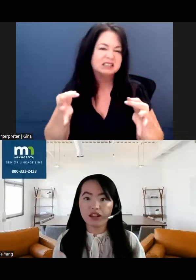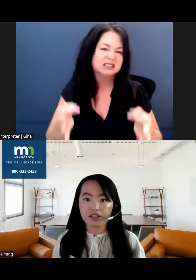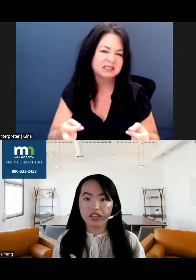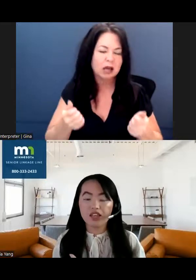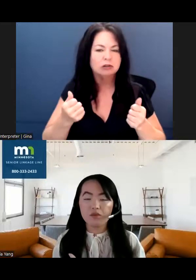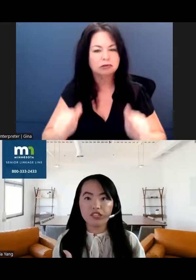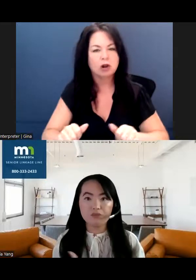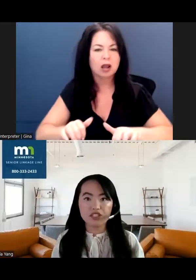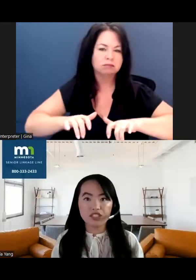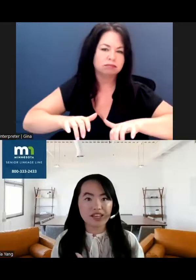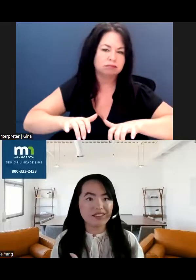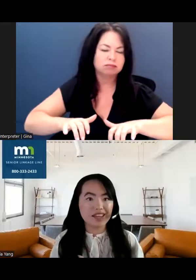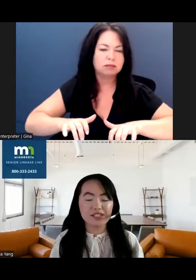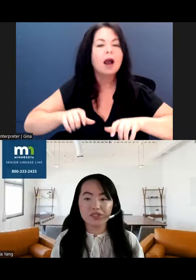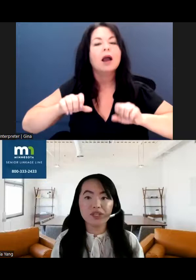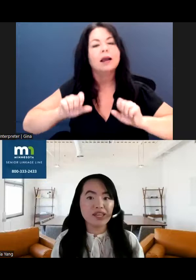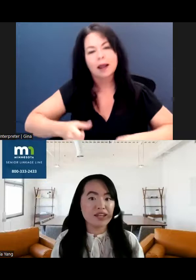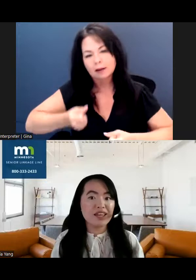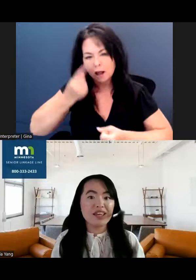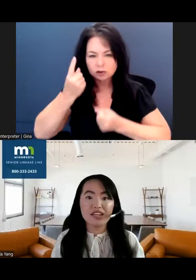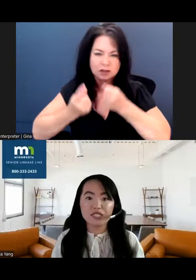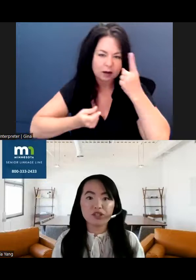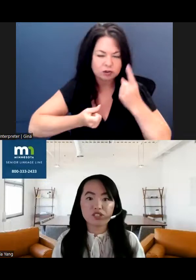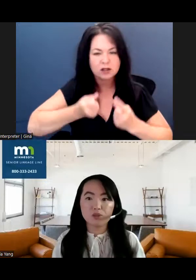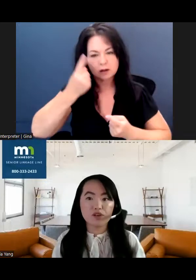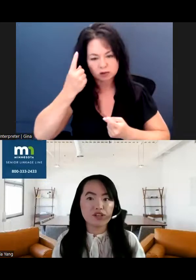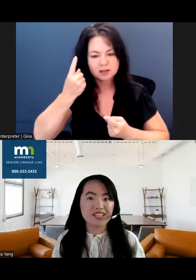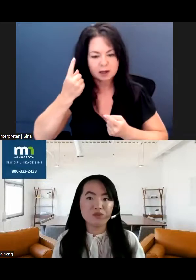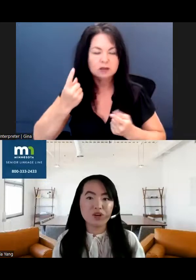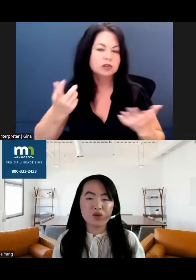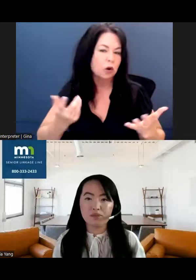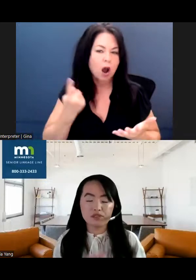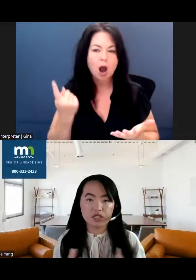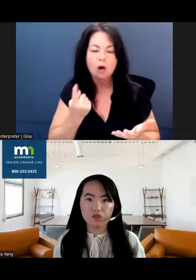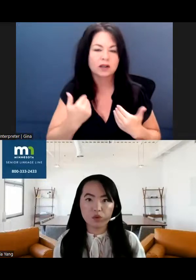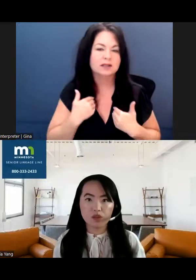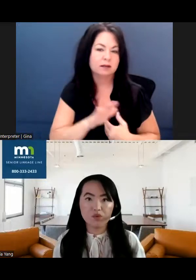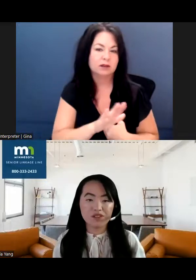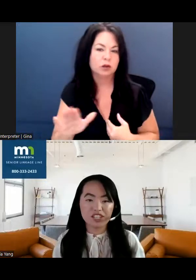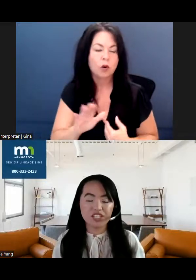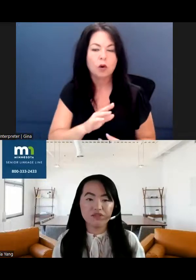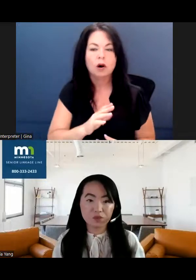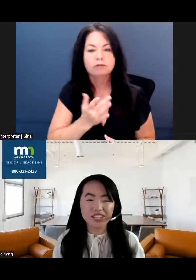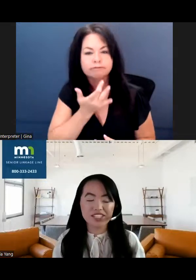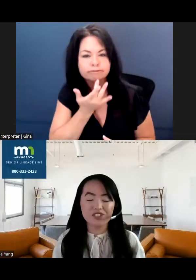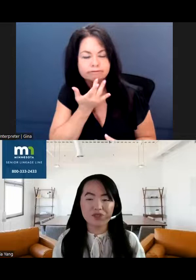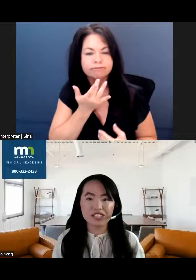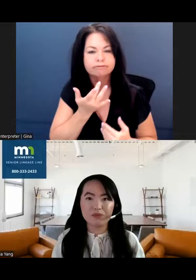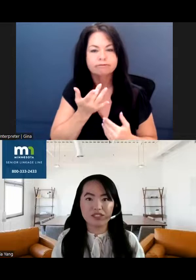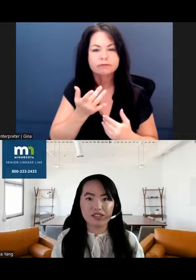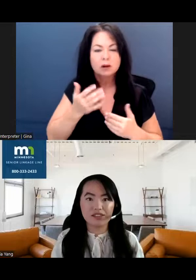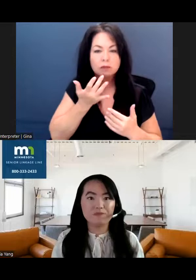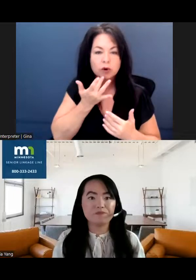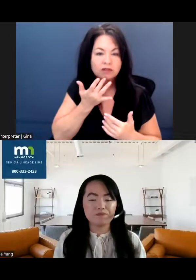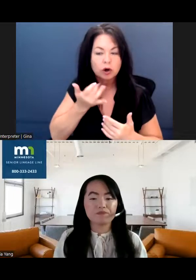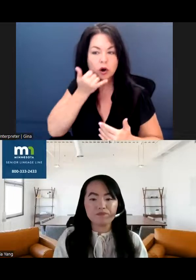more clearly with the specialist on the line. So again, it is personal preference on what you are most comfortable with when reaching out to a